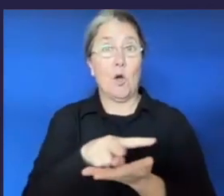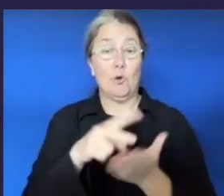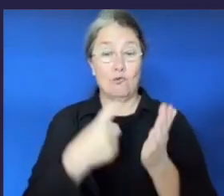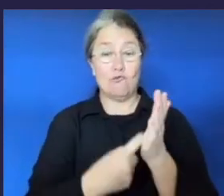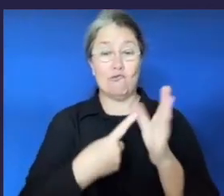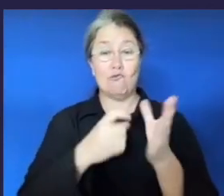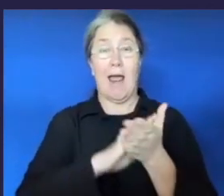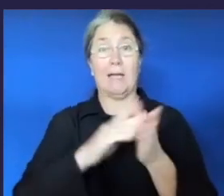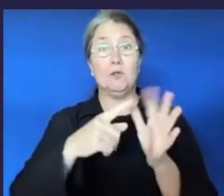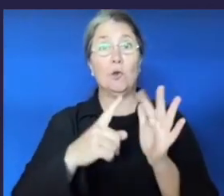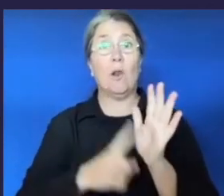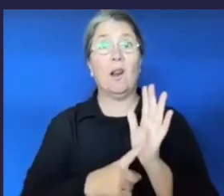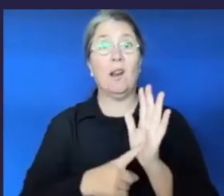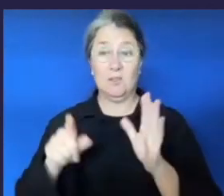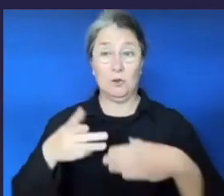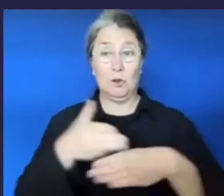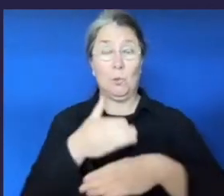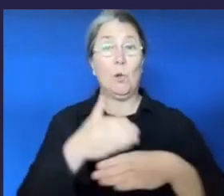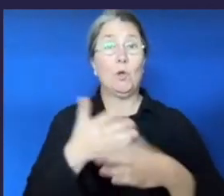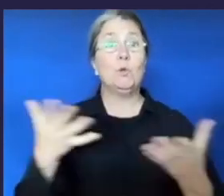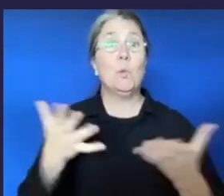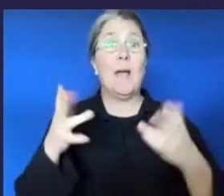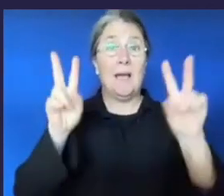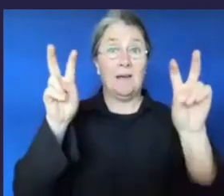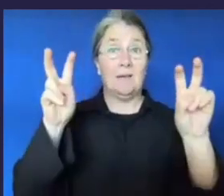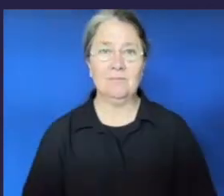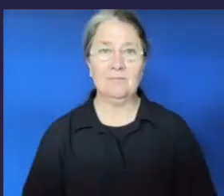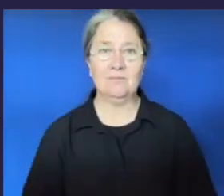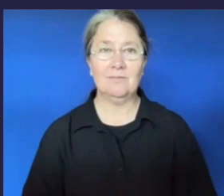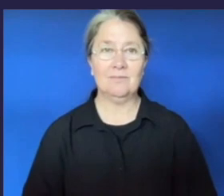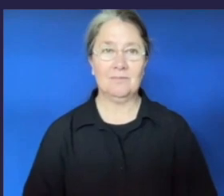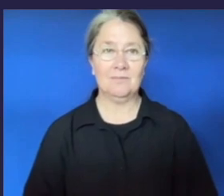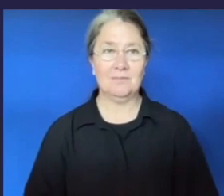video. She works at Chapel off Chapel.